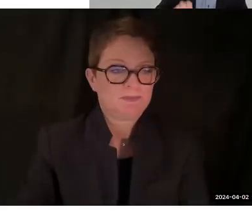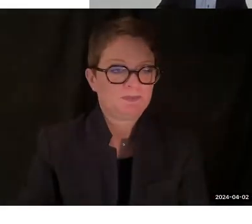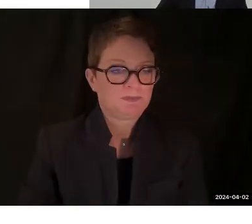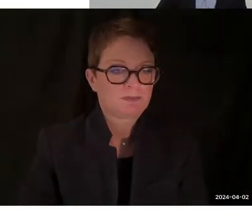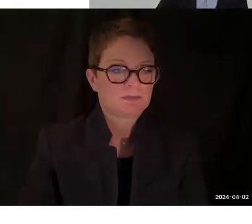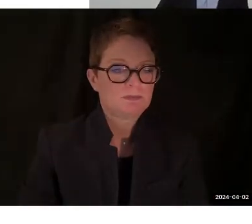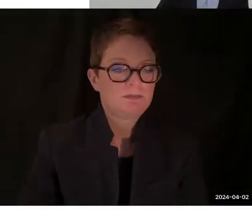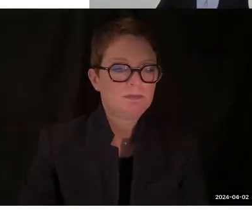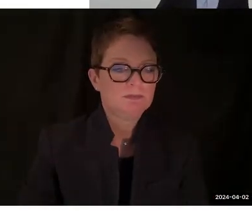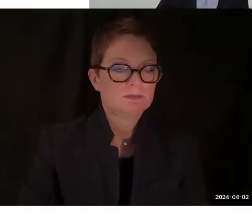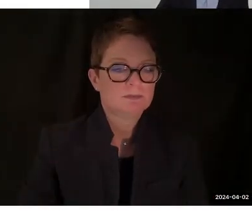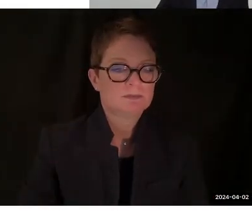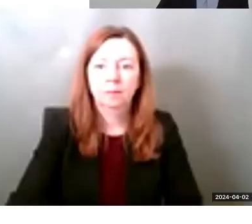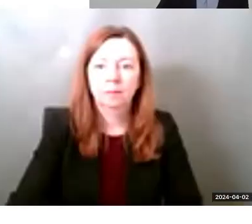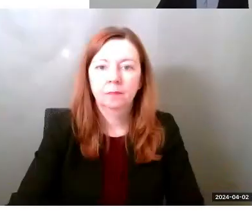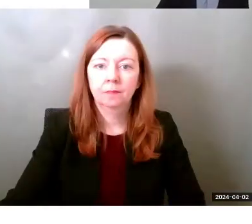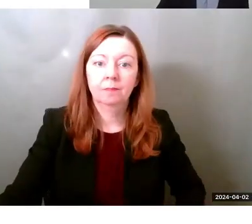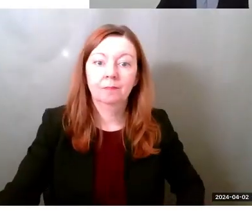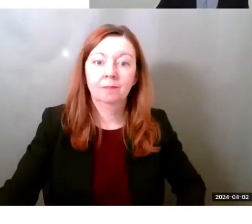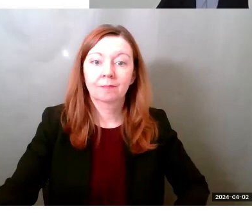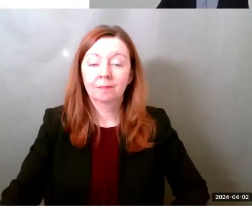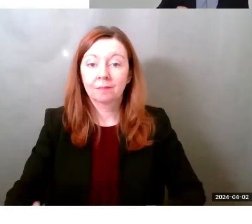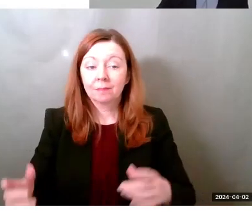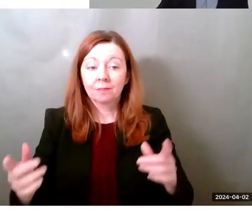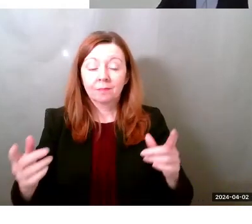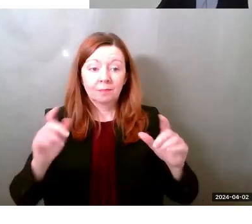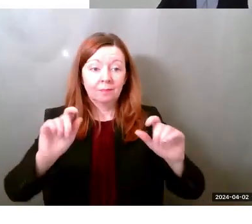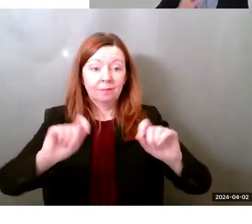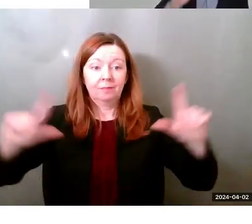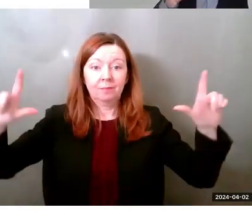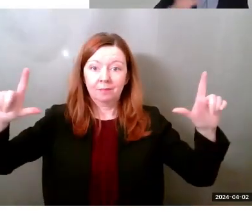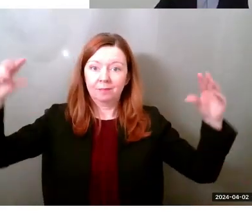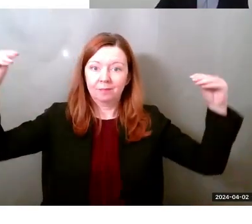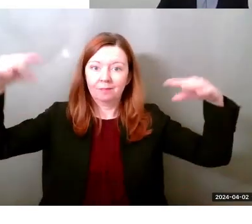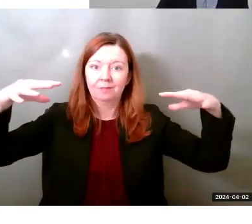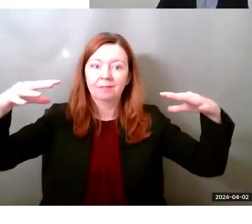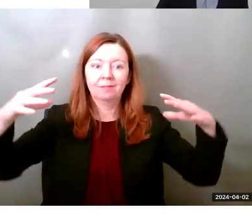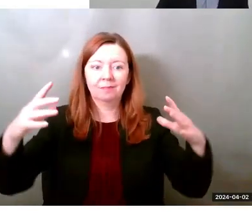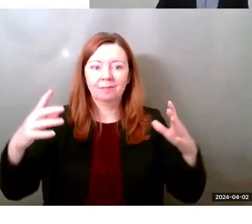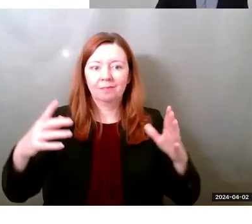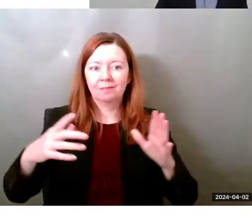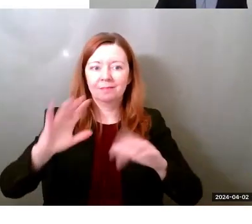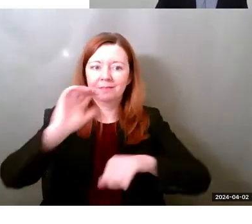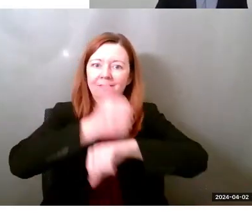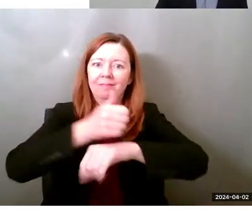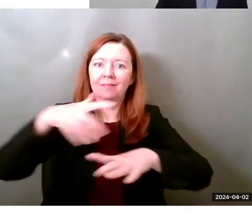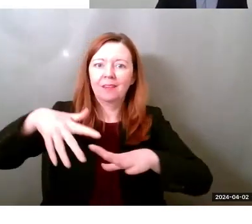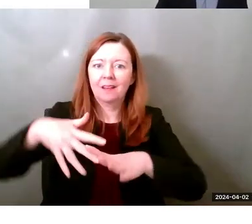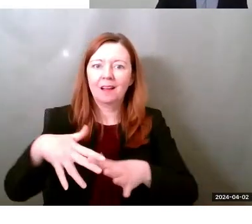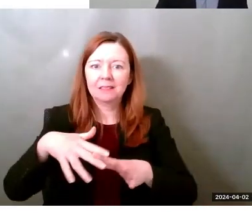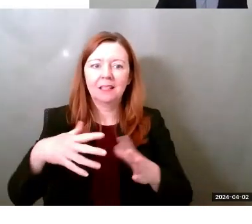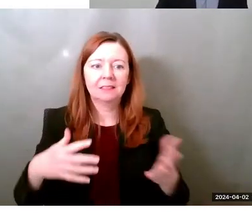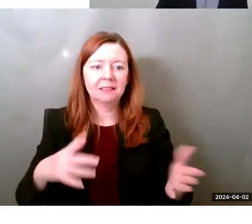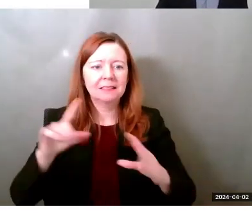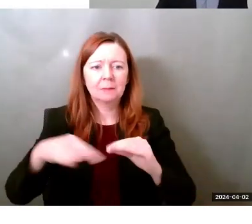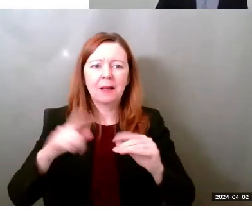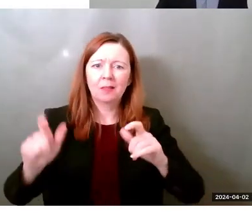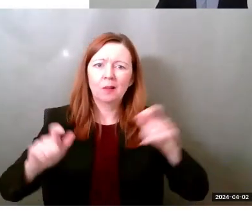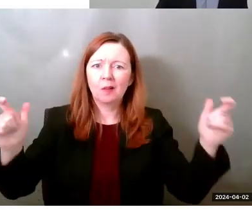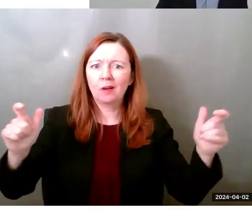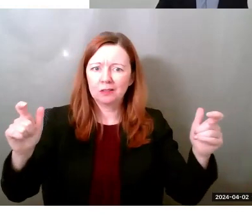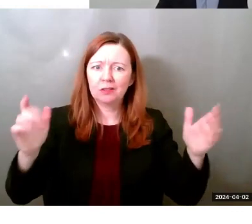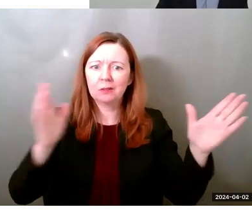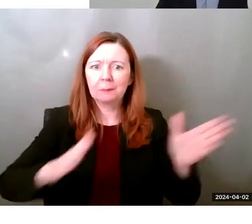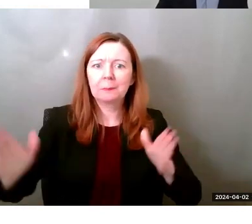slide. This just pulls back. We thought it'd be helpful just to set us in context. This is about the larger master